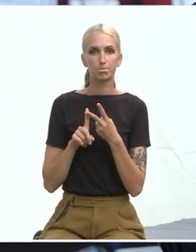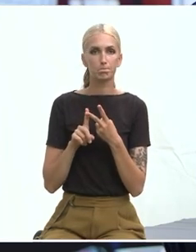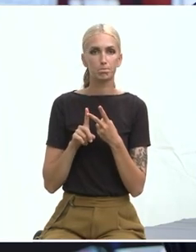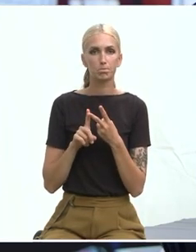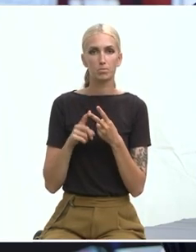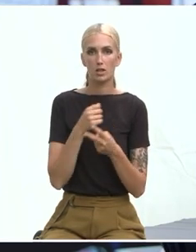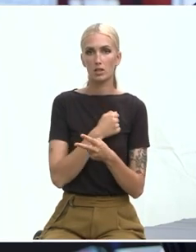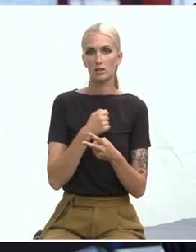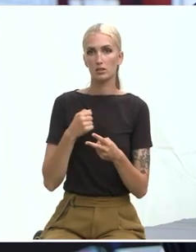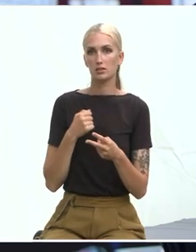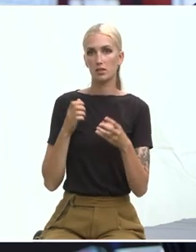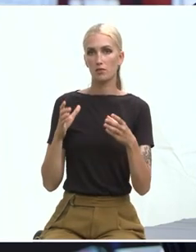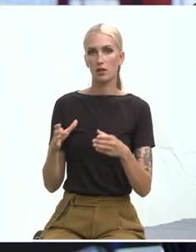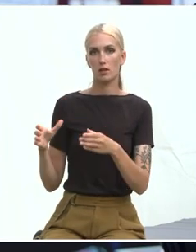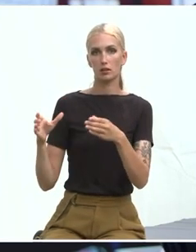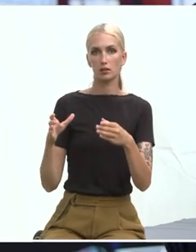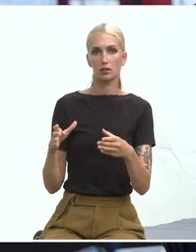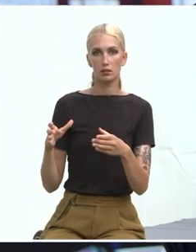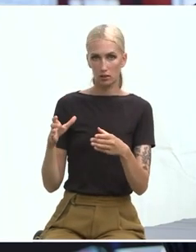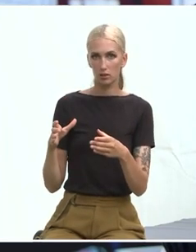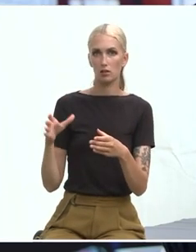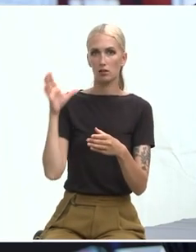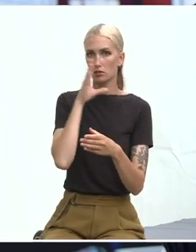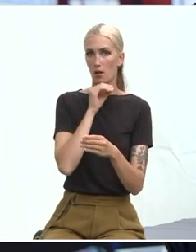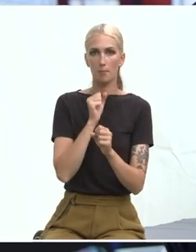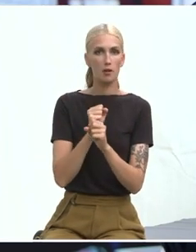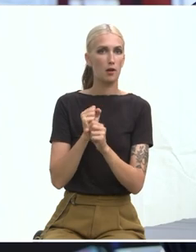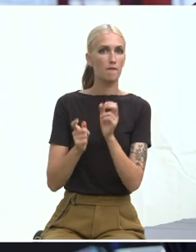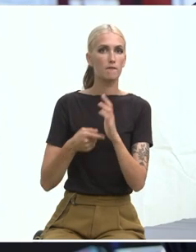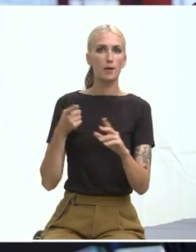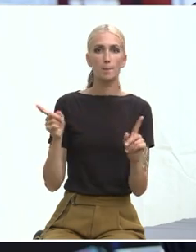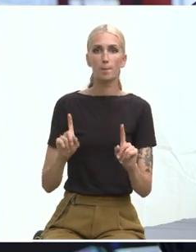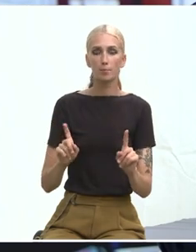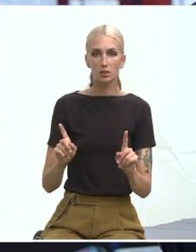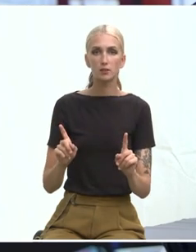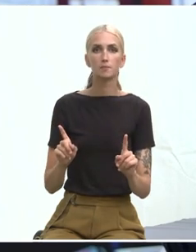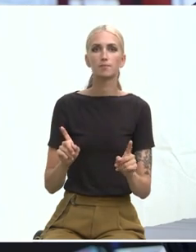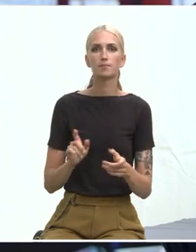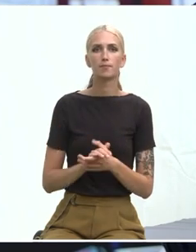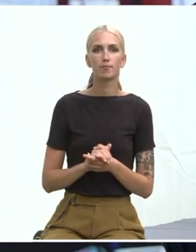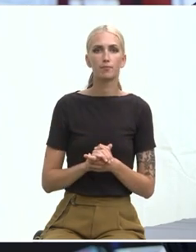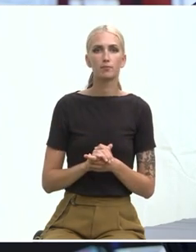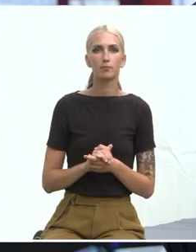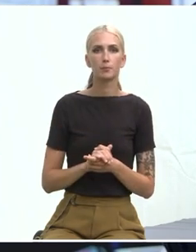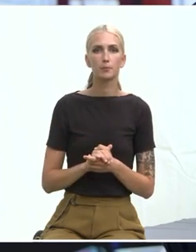the armed forces has as a potential in is that you have like a good or